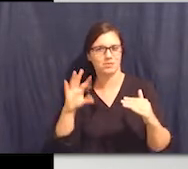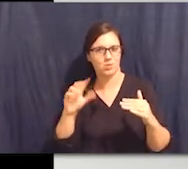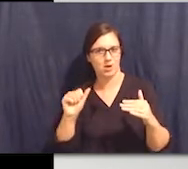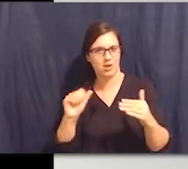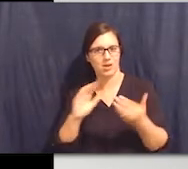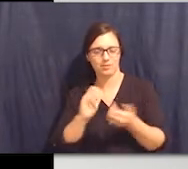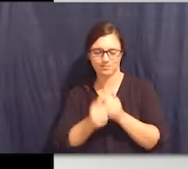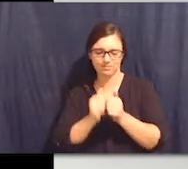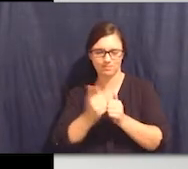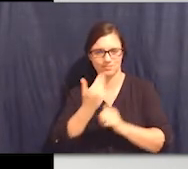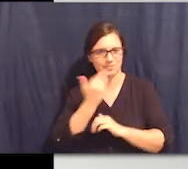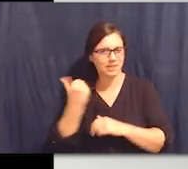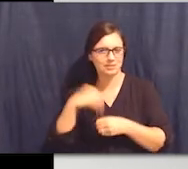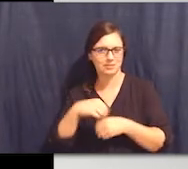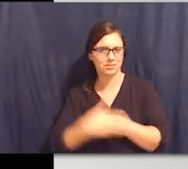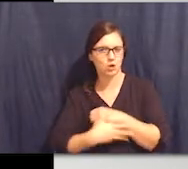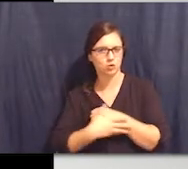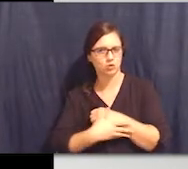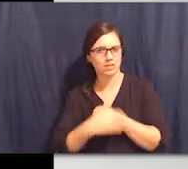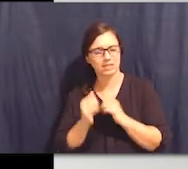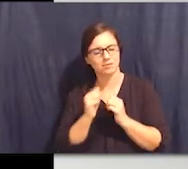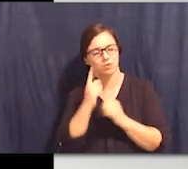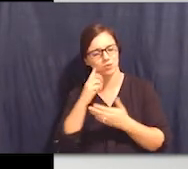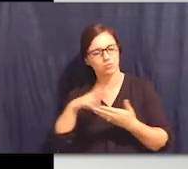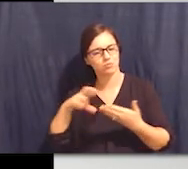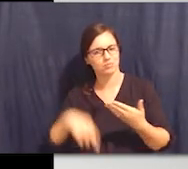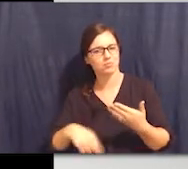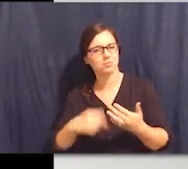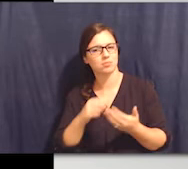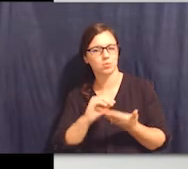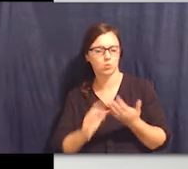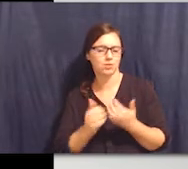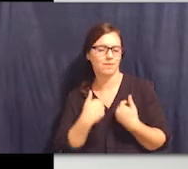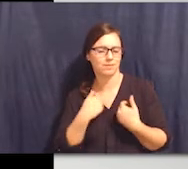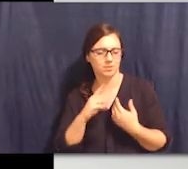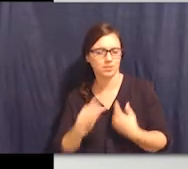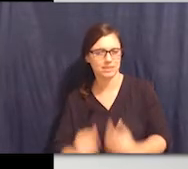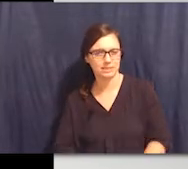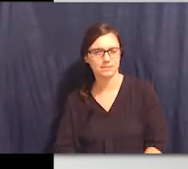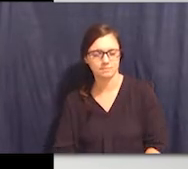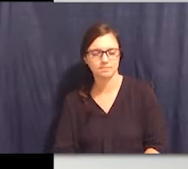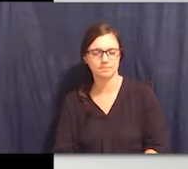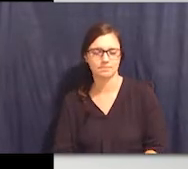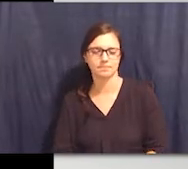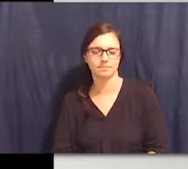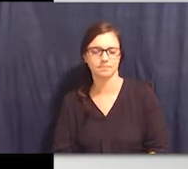to among the best in the nation in terms of outcomes for students with disabilities.